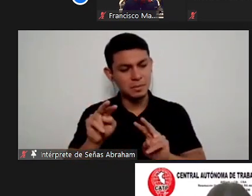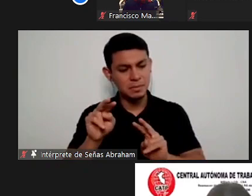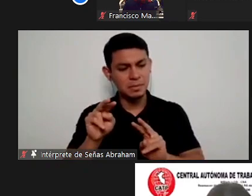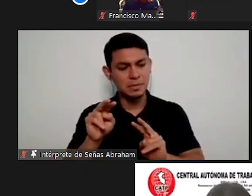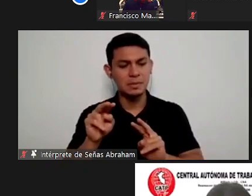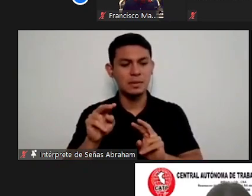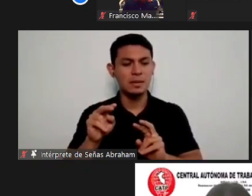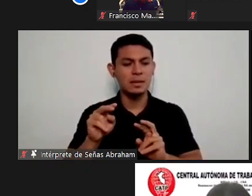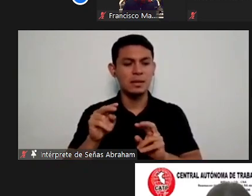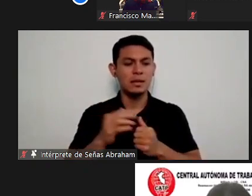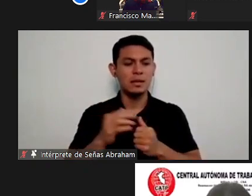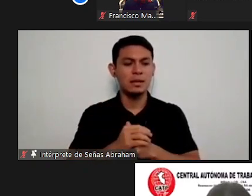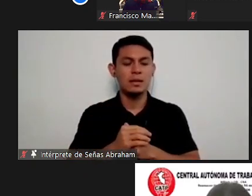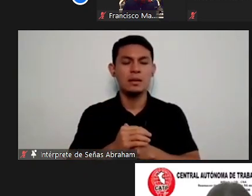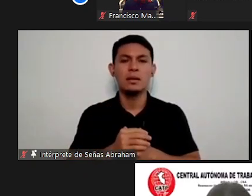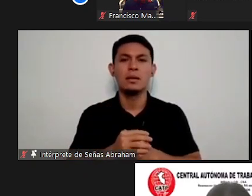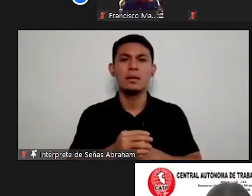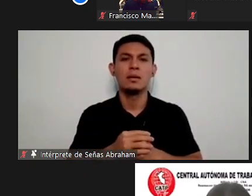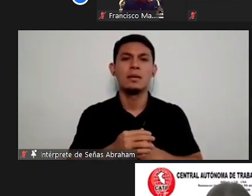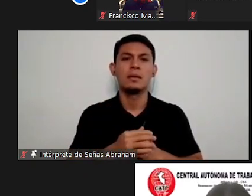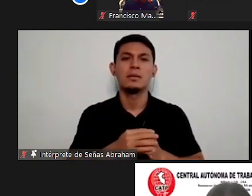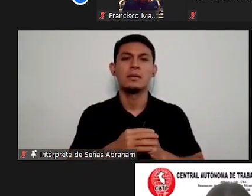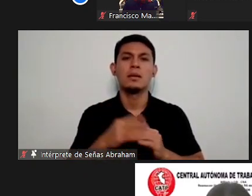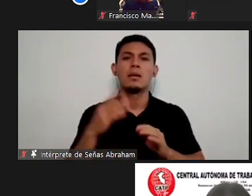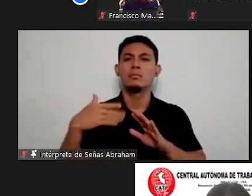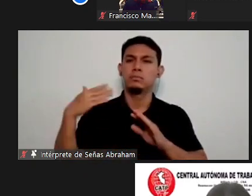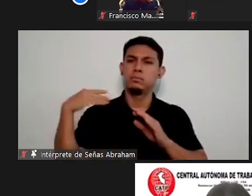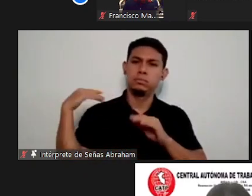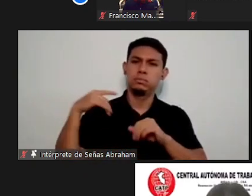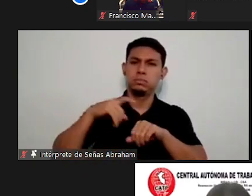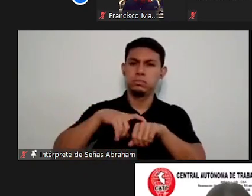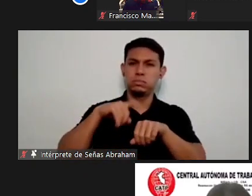panel like i